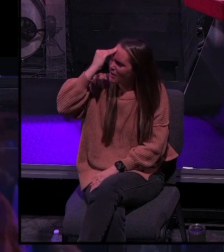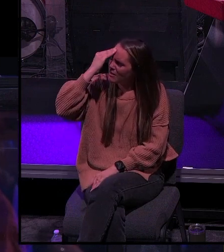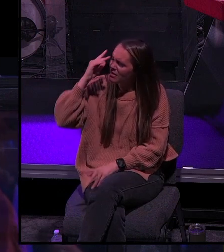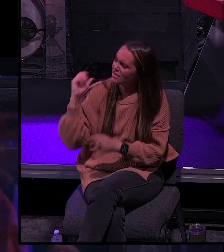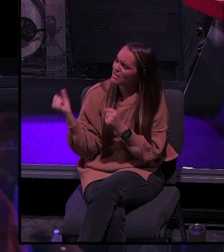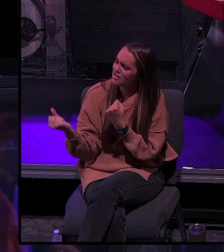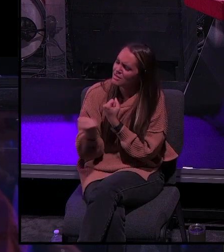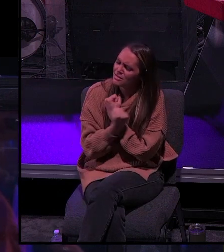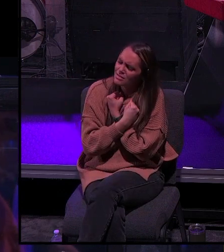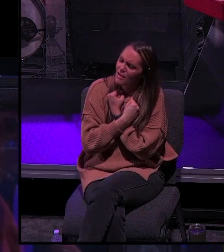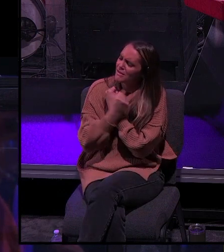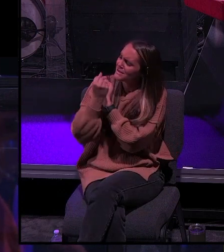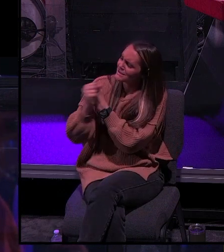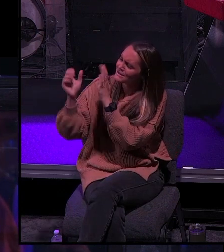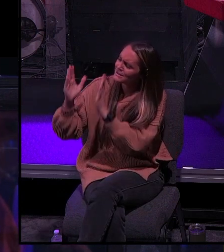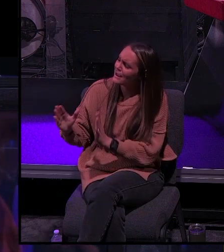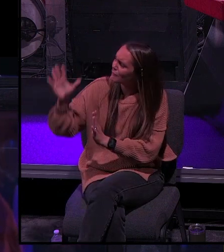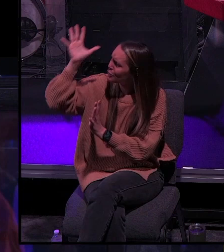are.